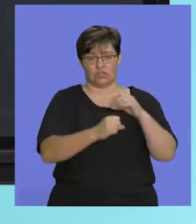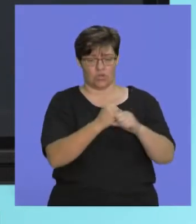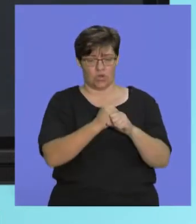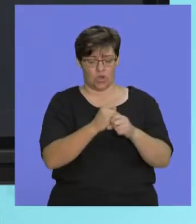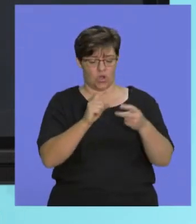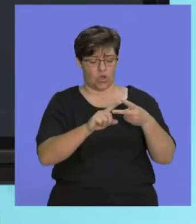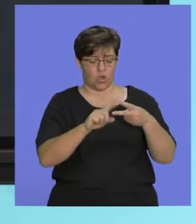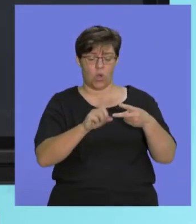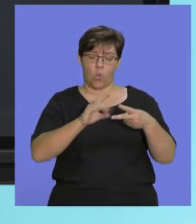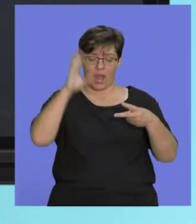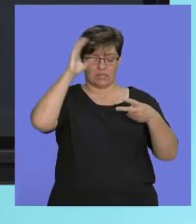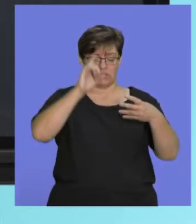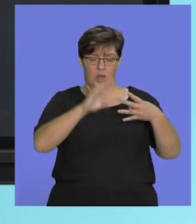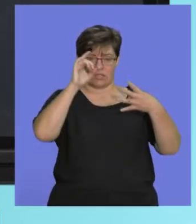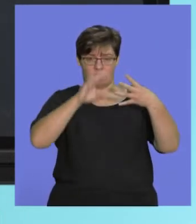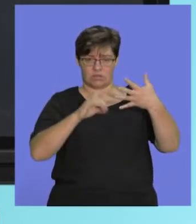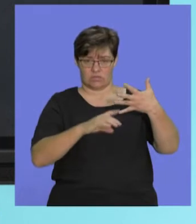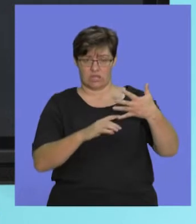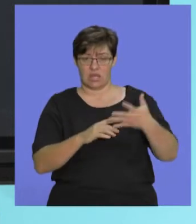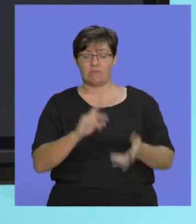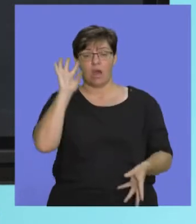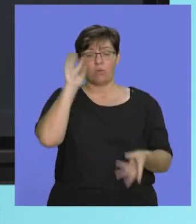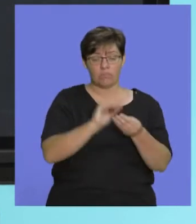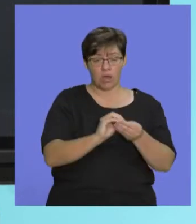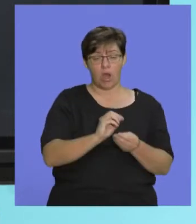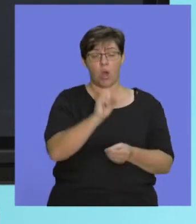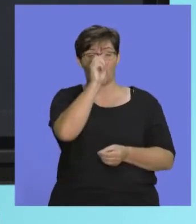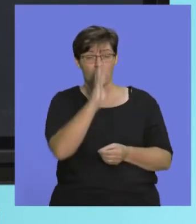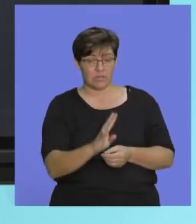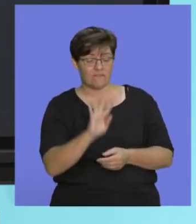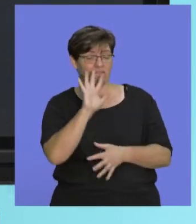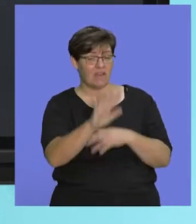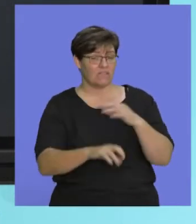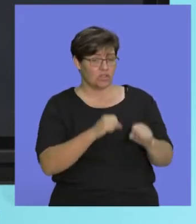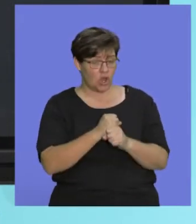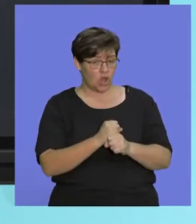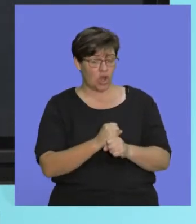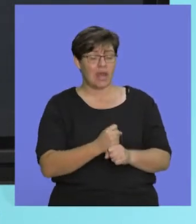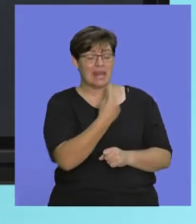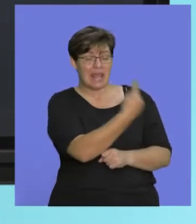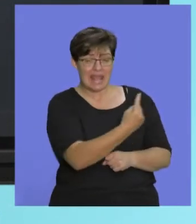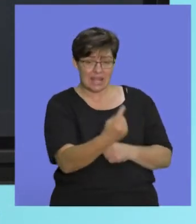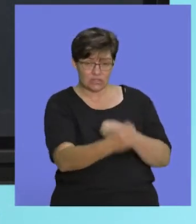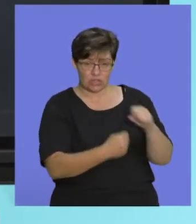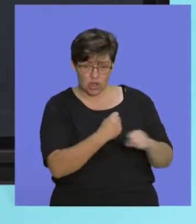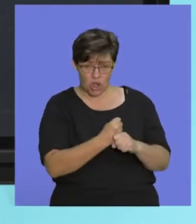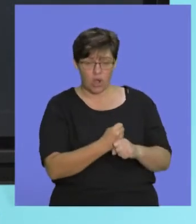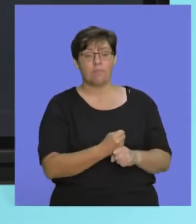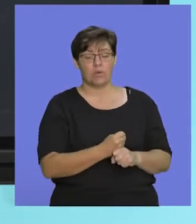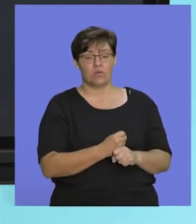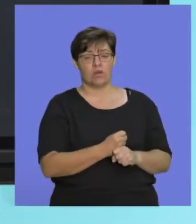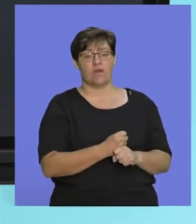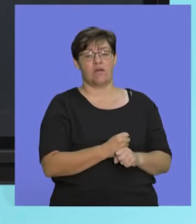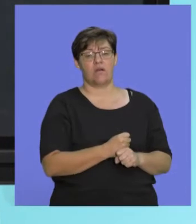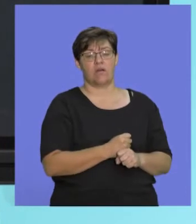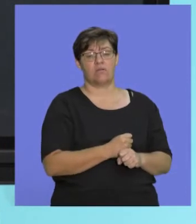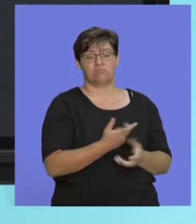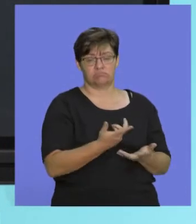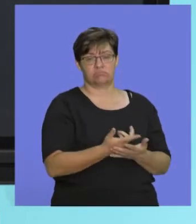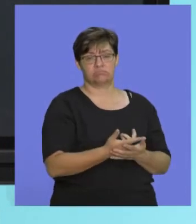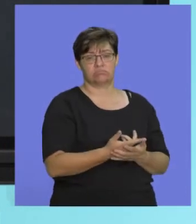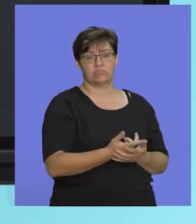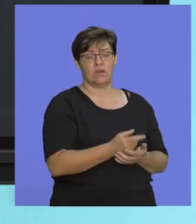every year, right? If it's compounded quarterly and it's for 5 years, in each year David will get the interest 4